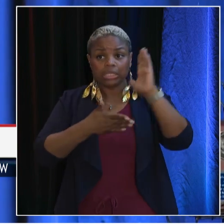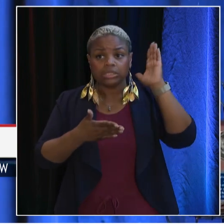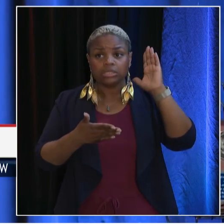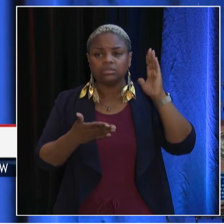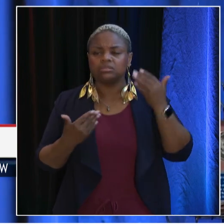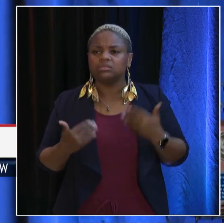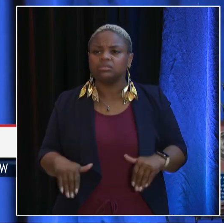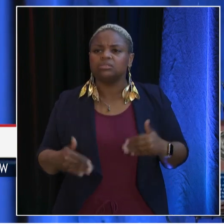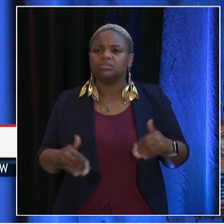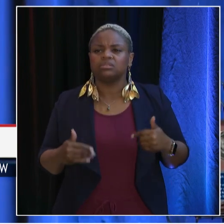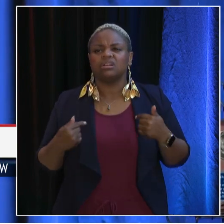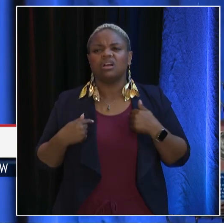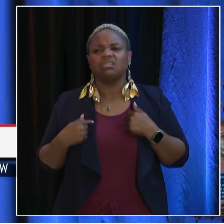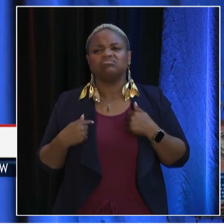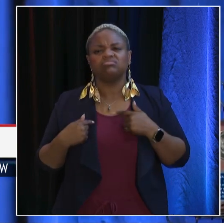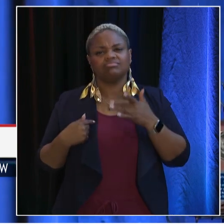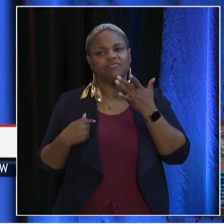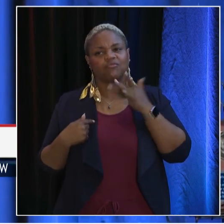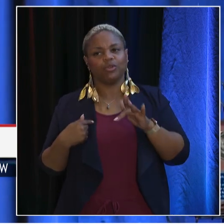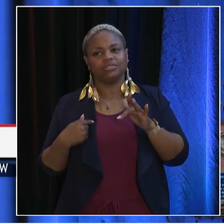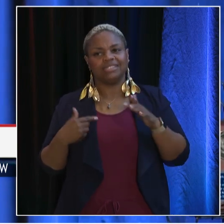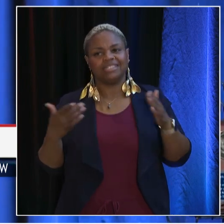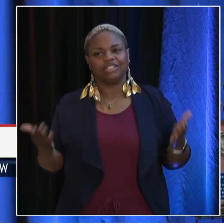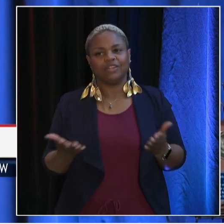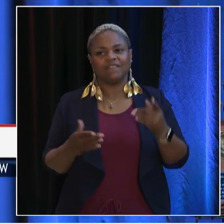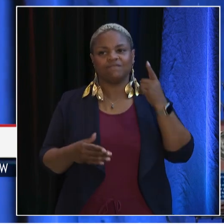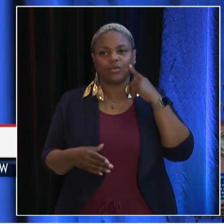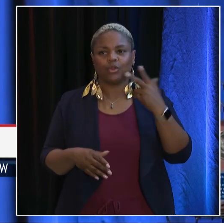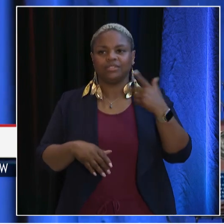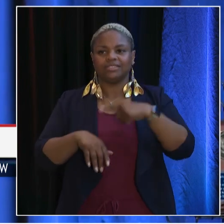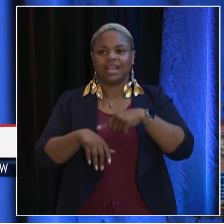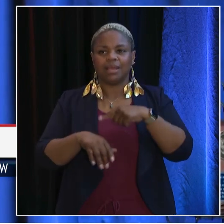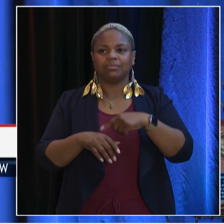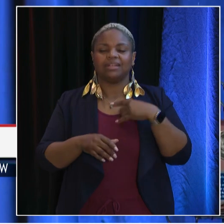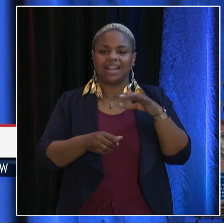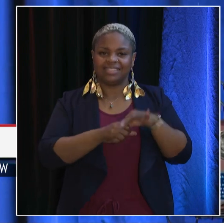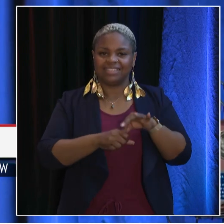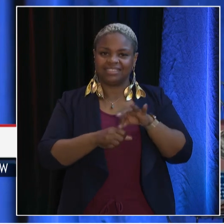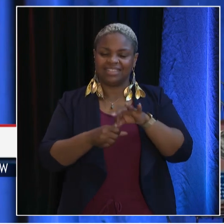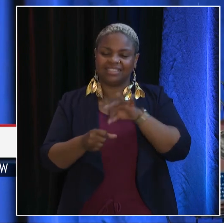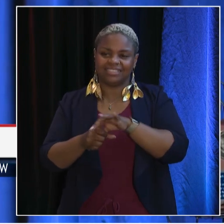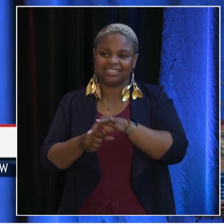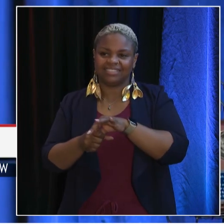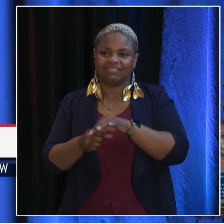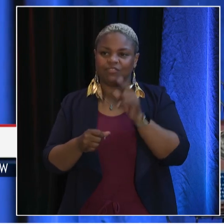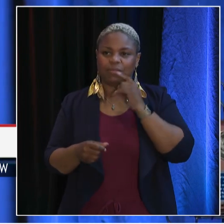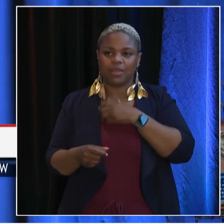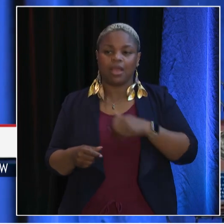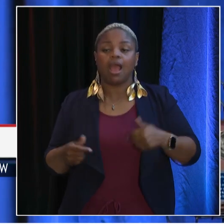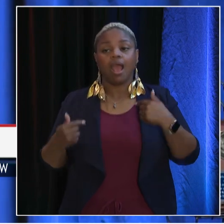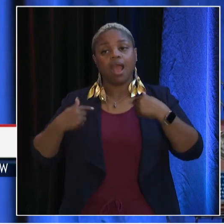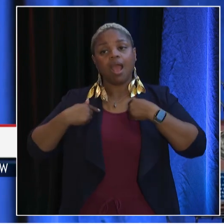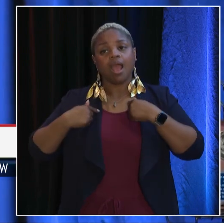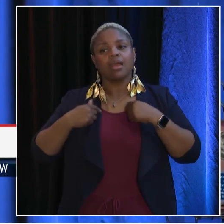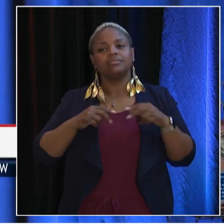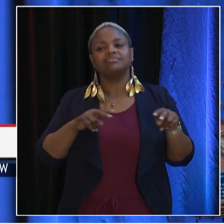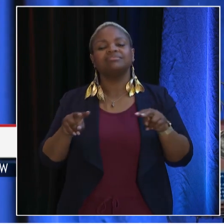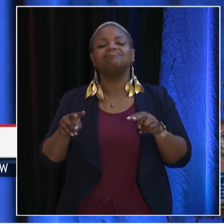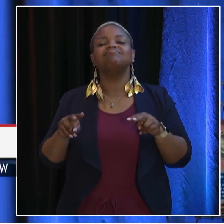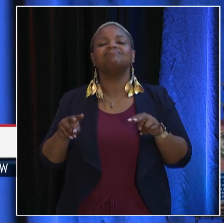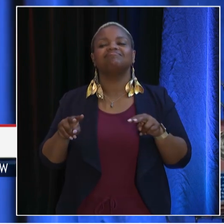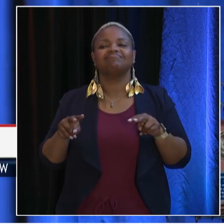the privilege of being here for 3 terms, I've learned the difference between those people you can count